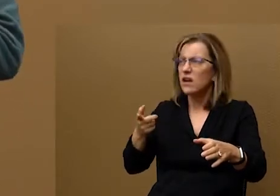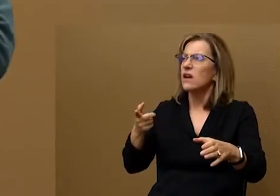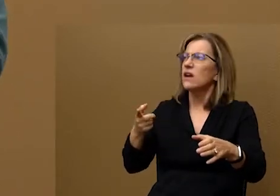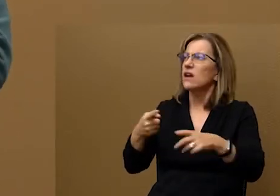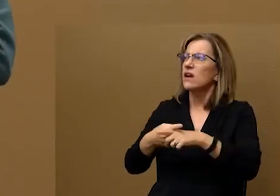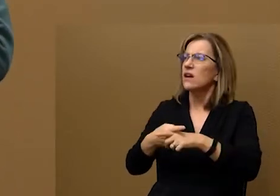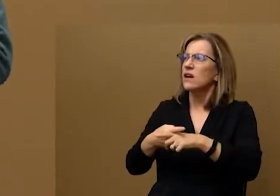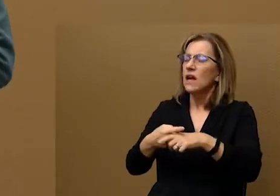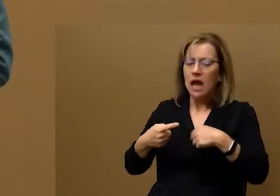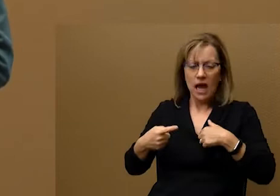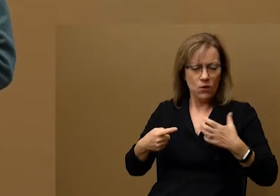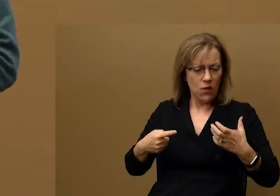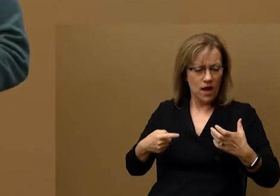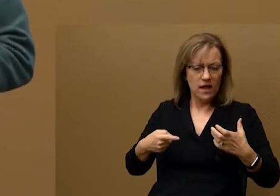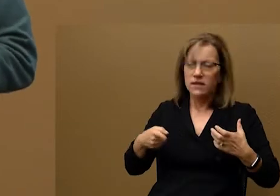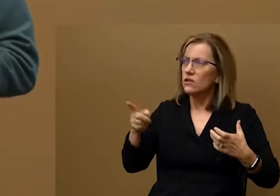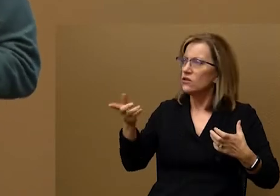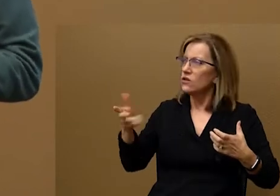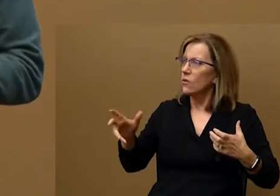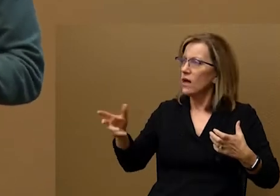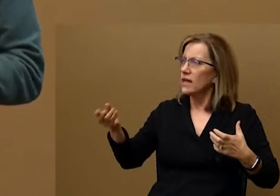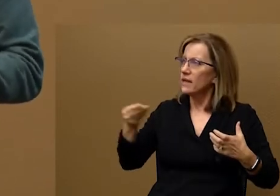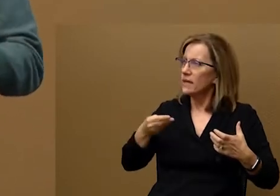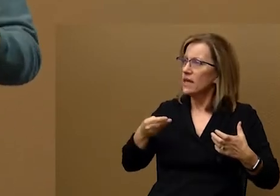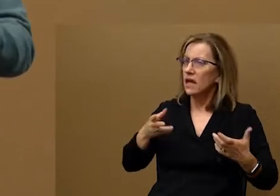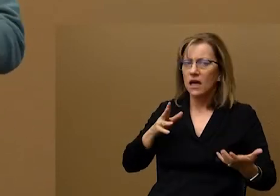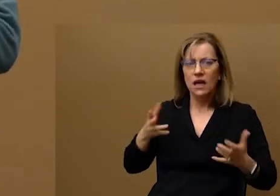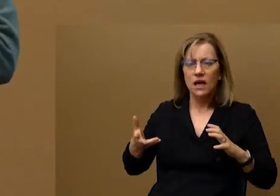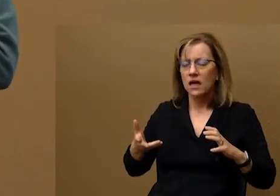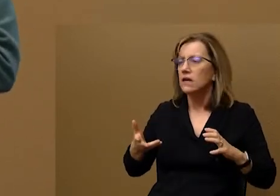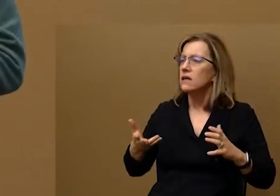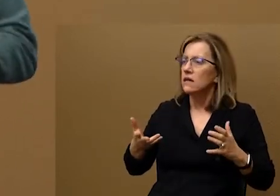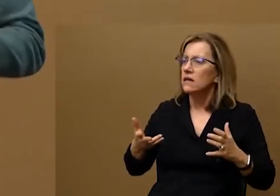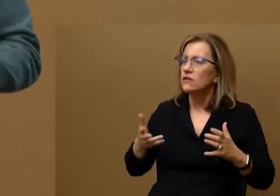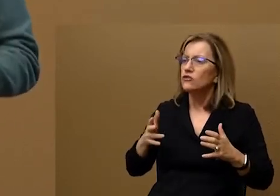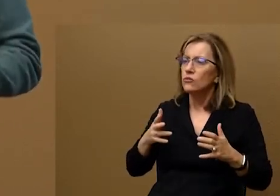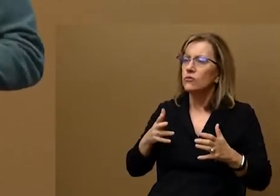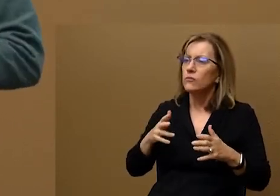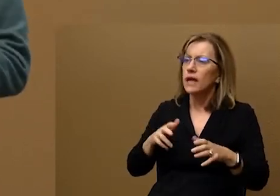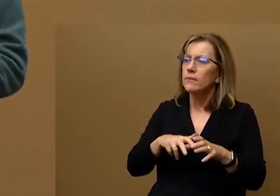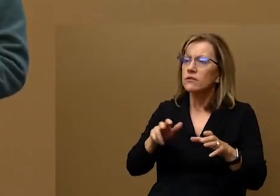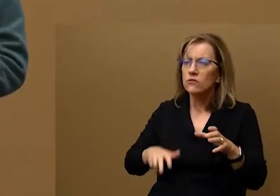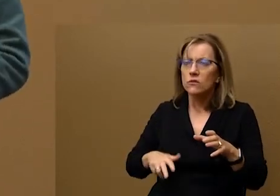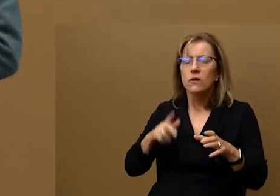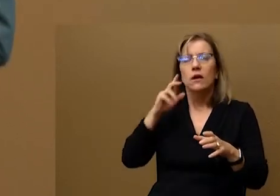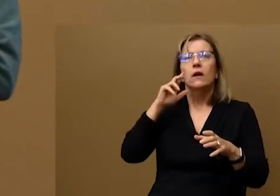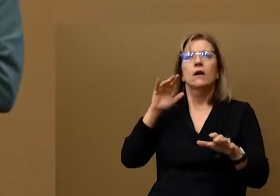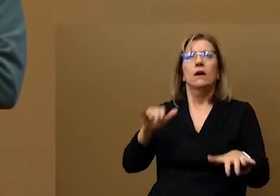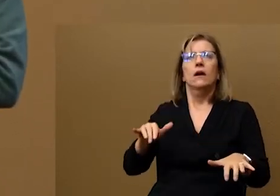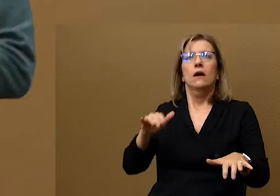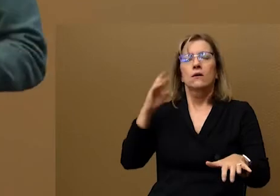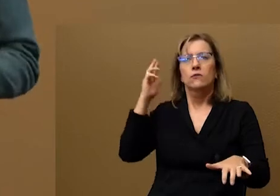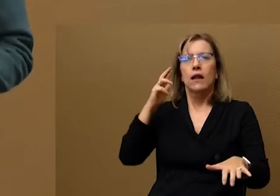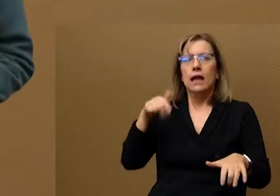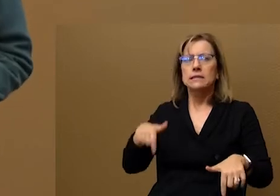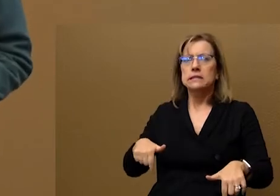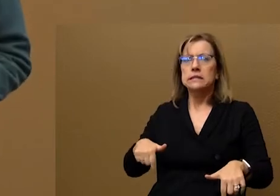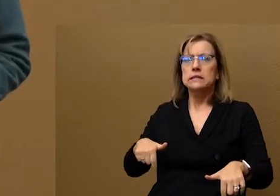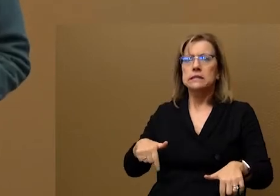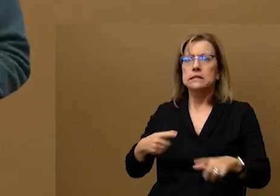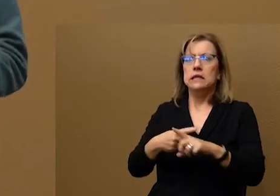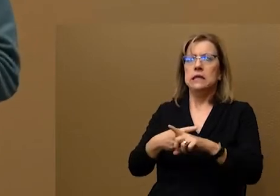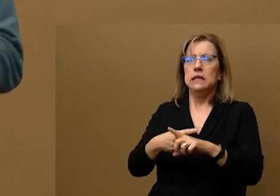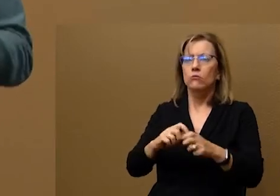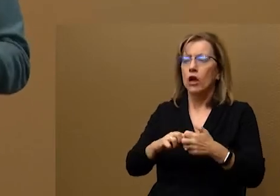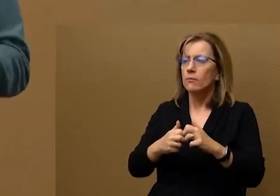Oh, we're in a conflict. Oh, I want this, but you don't want to give it to me. Oh, that's a conflict. What do we